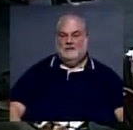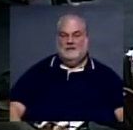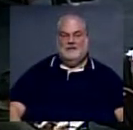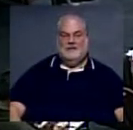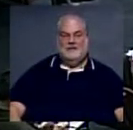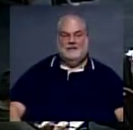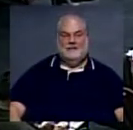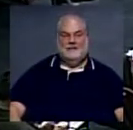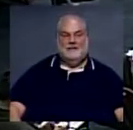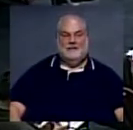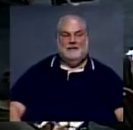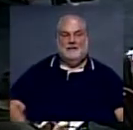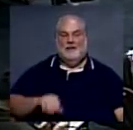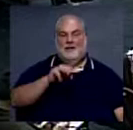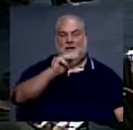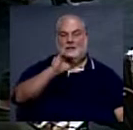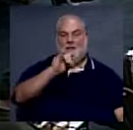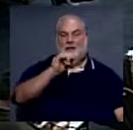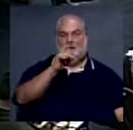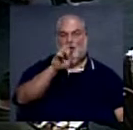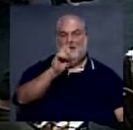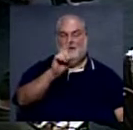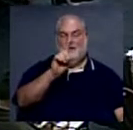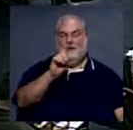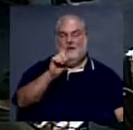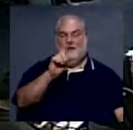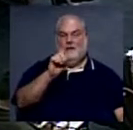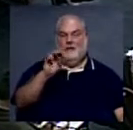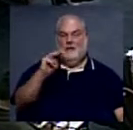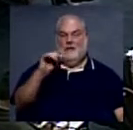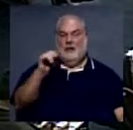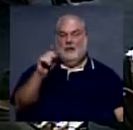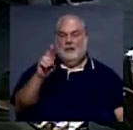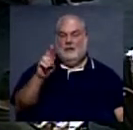Next person is Mildred Miller.